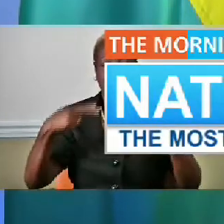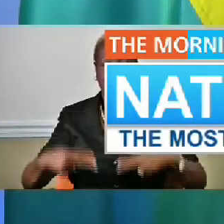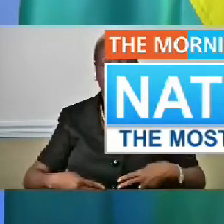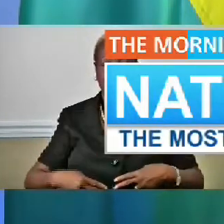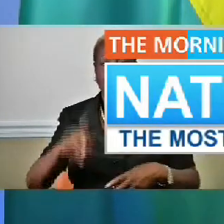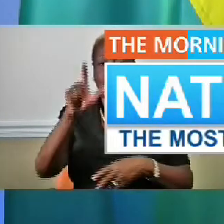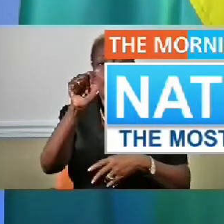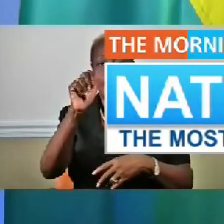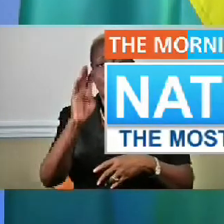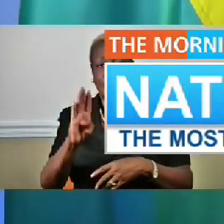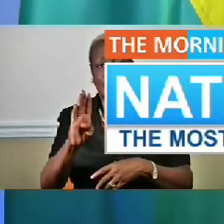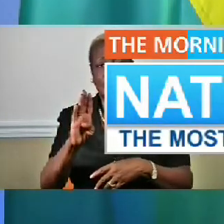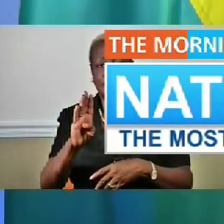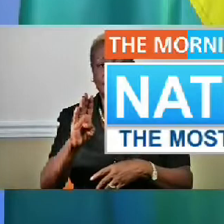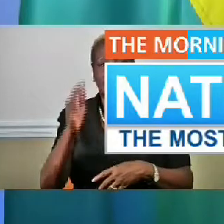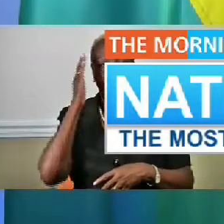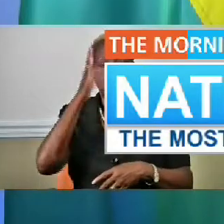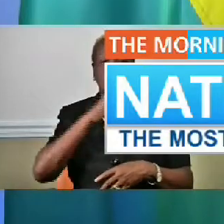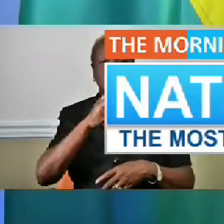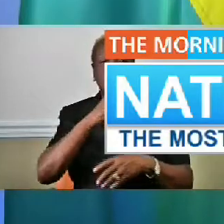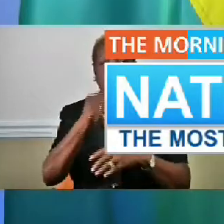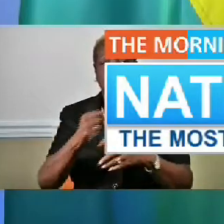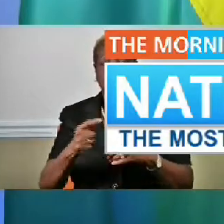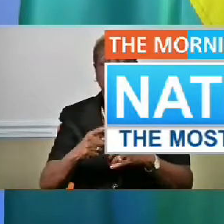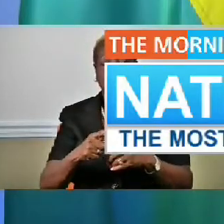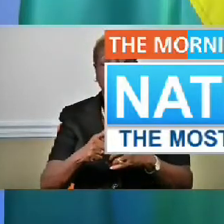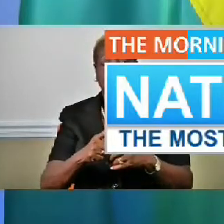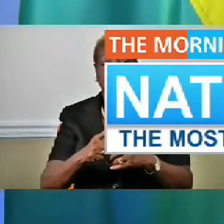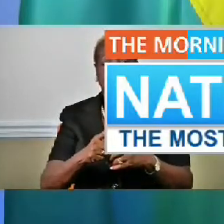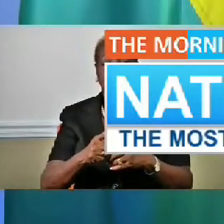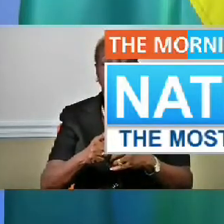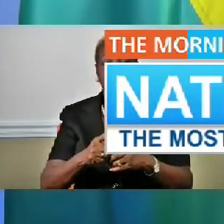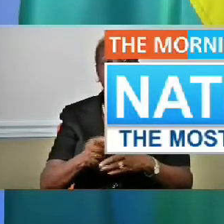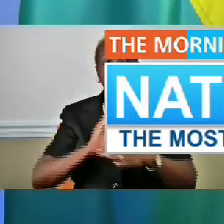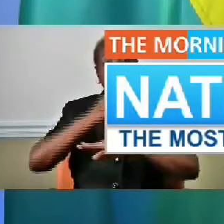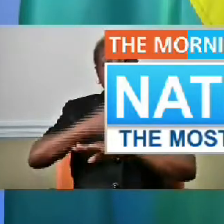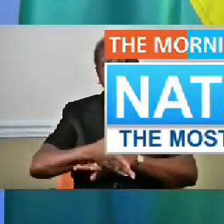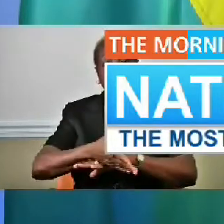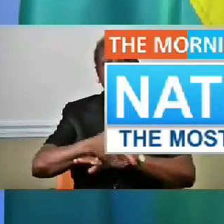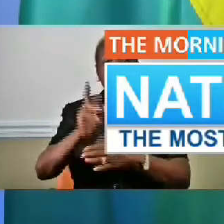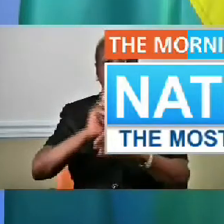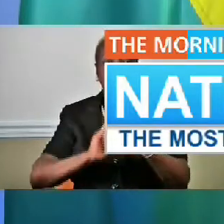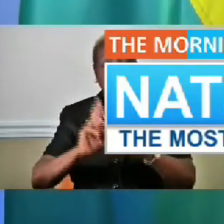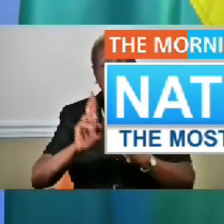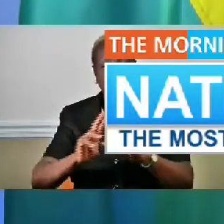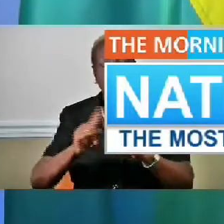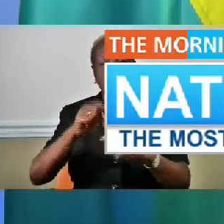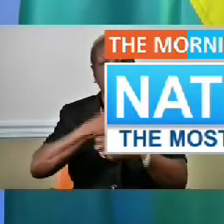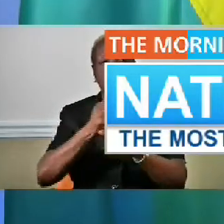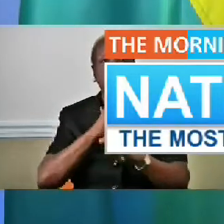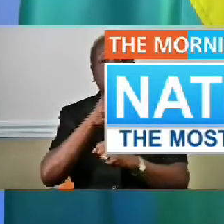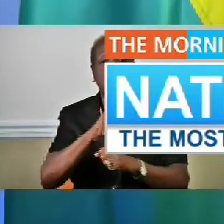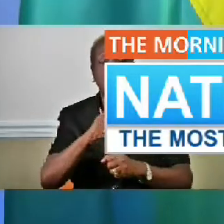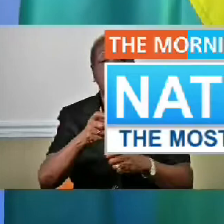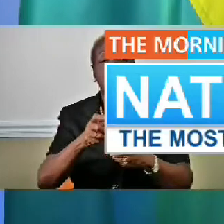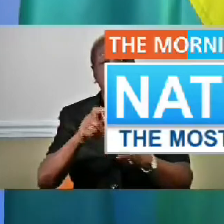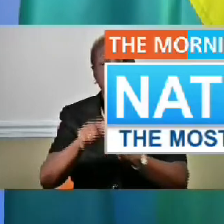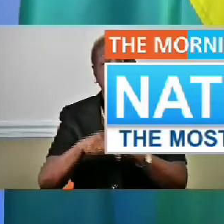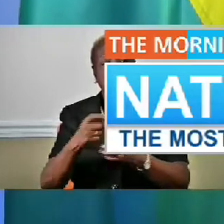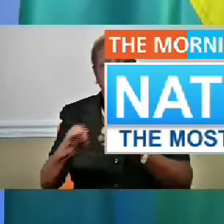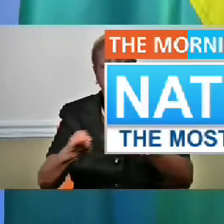Laboratories will also be subject to periodic cross-referencing to ensure quality control.